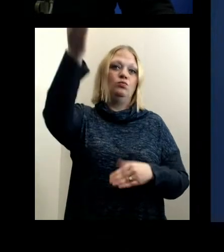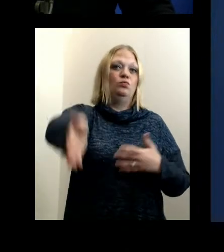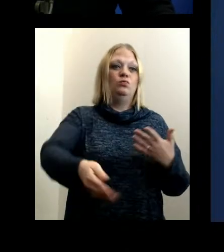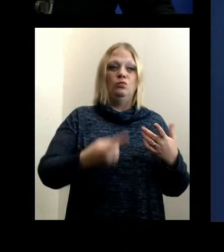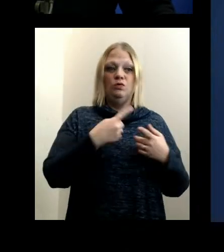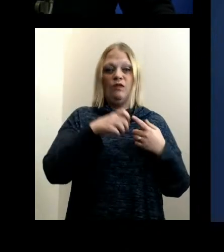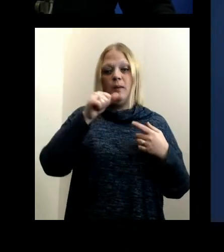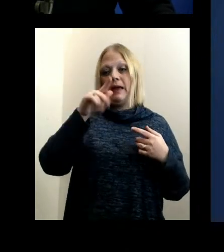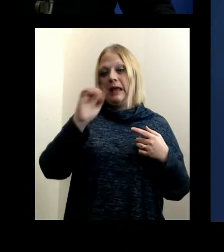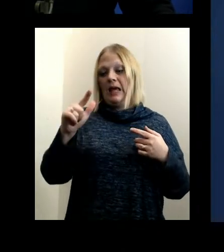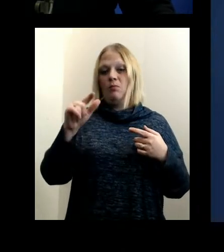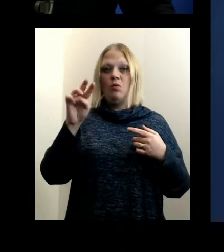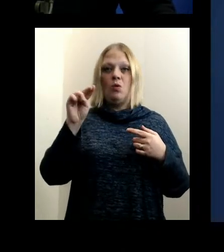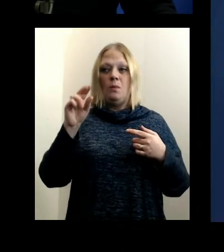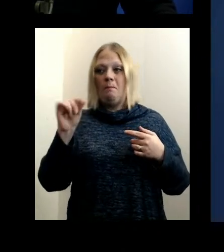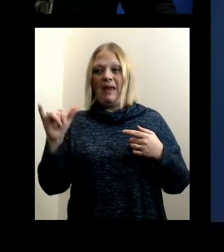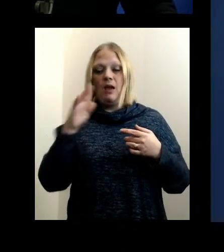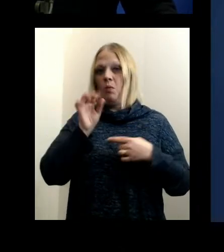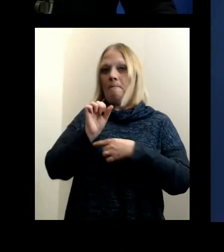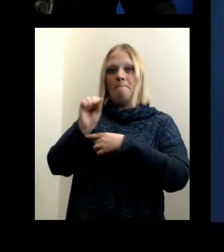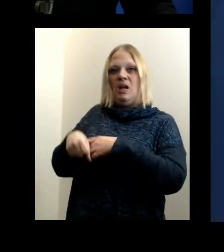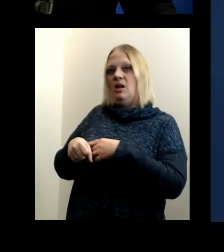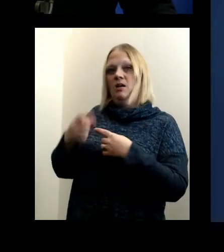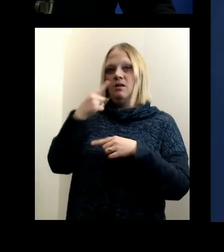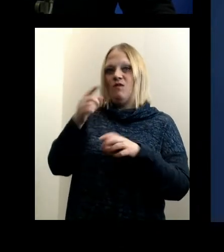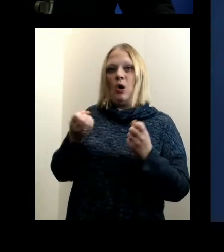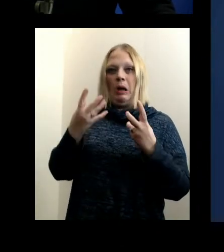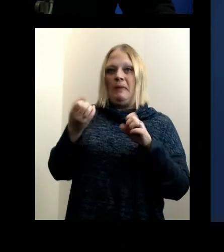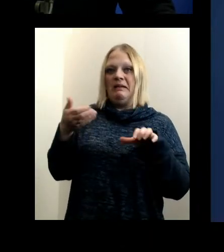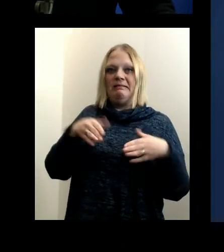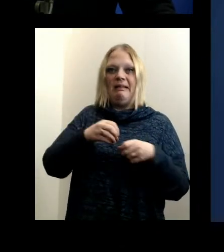May for deaths per month. And we know that